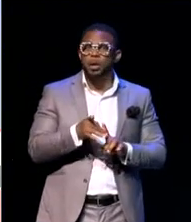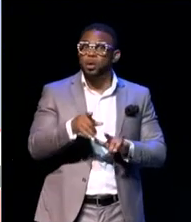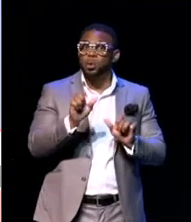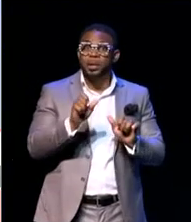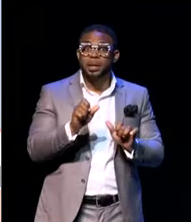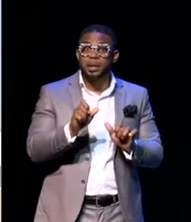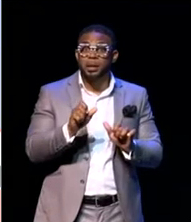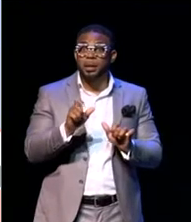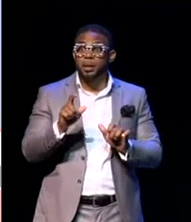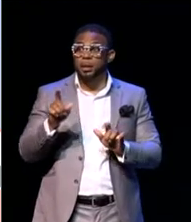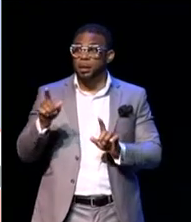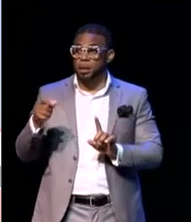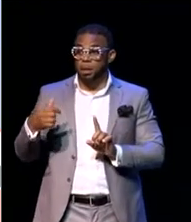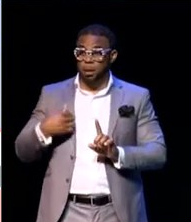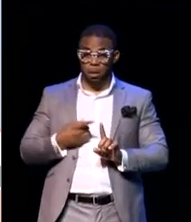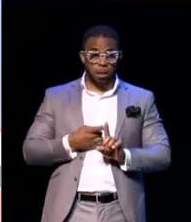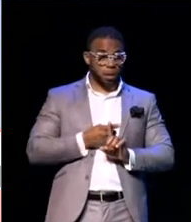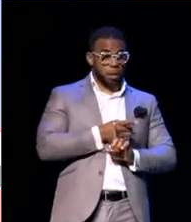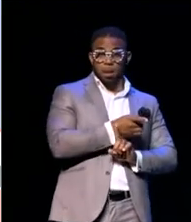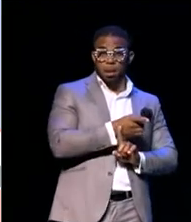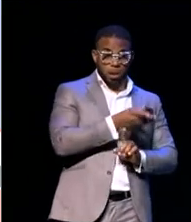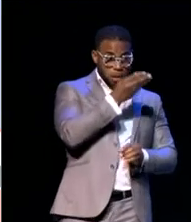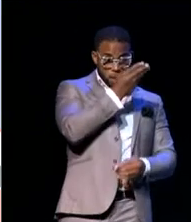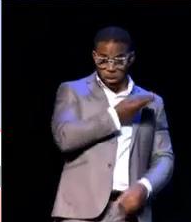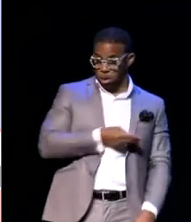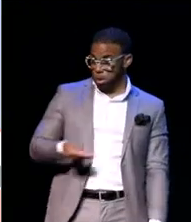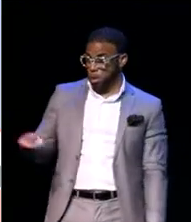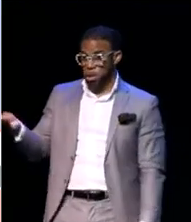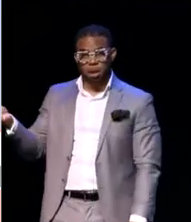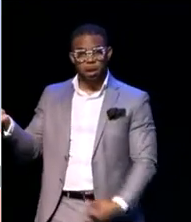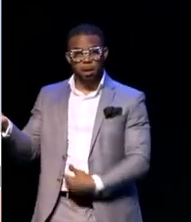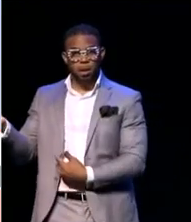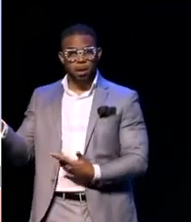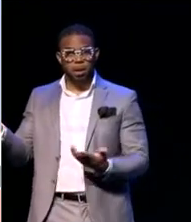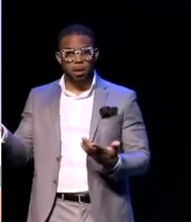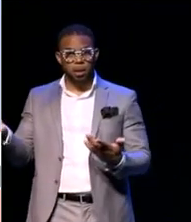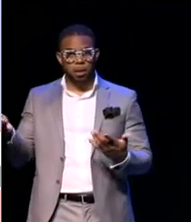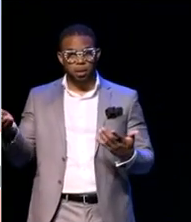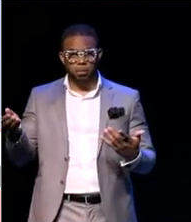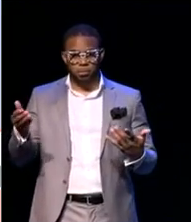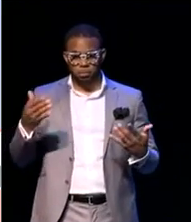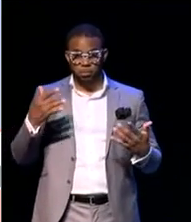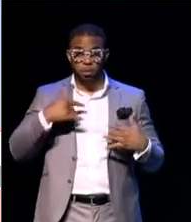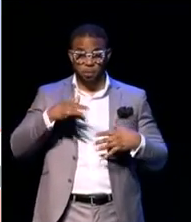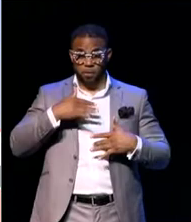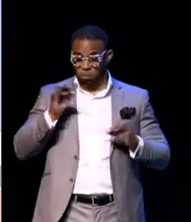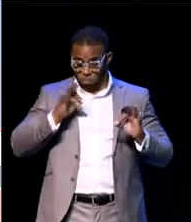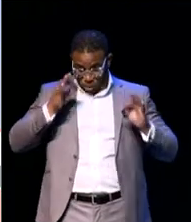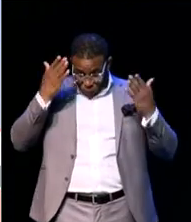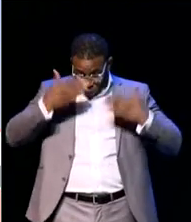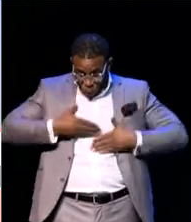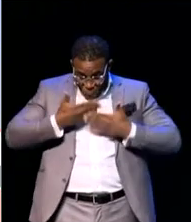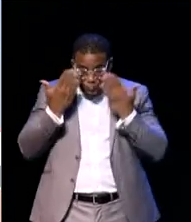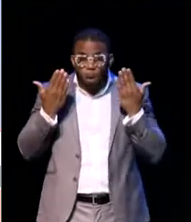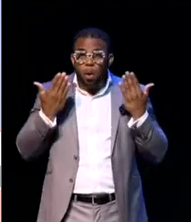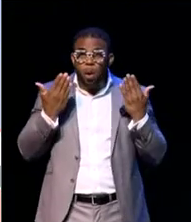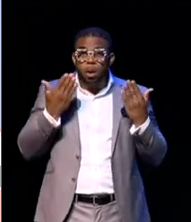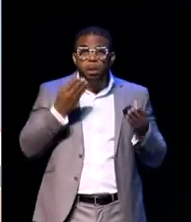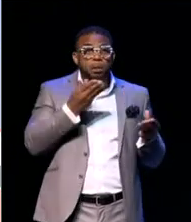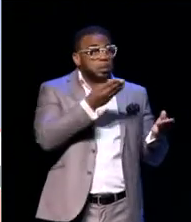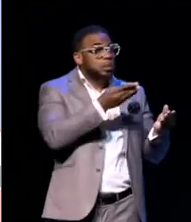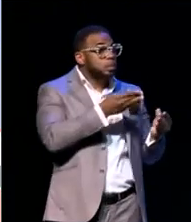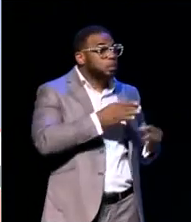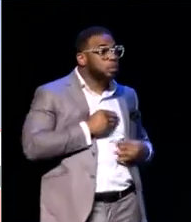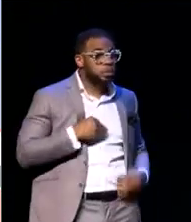could inadvertently and innocently be a vehicle to transmit it to a